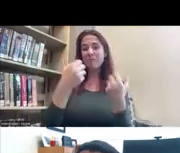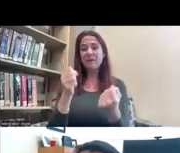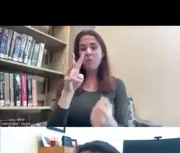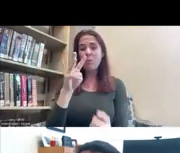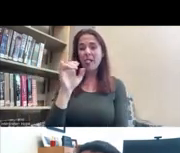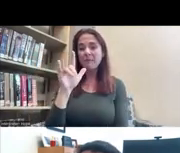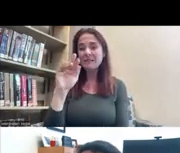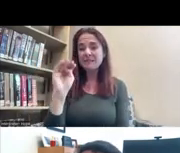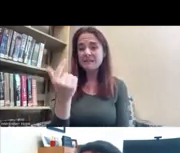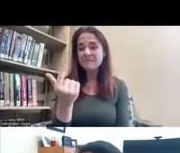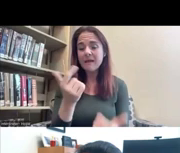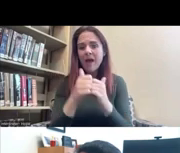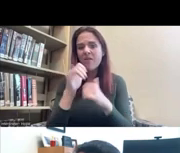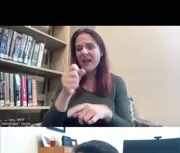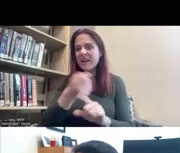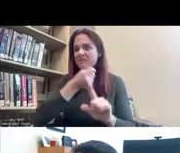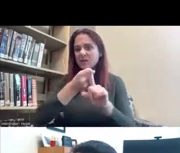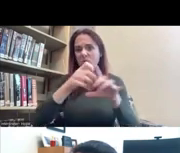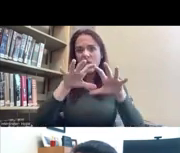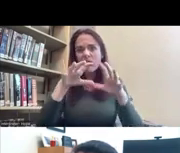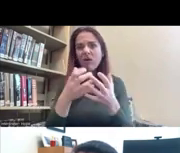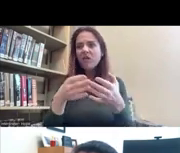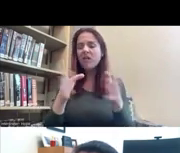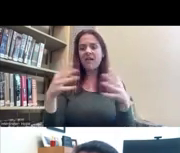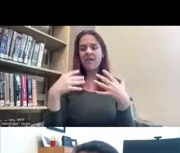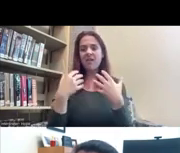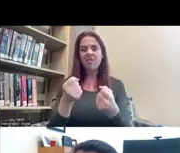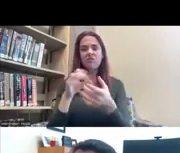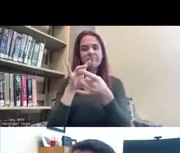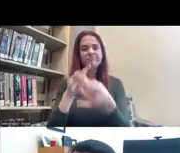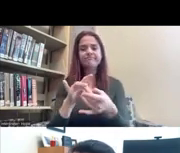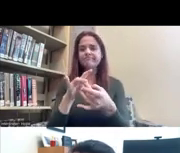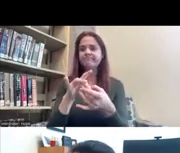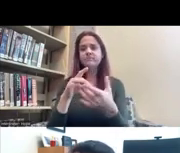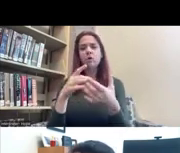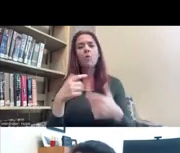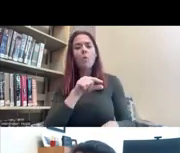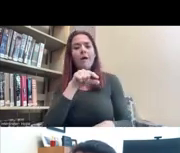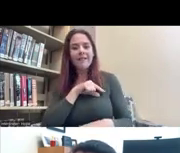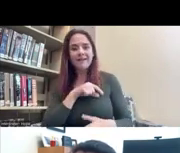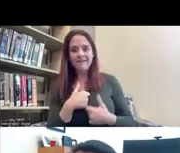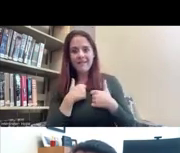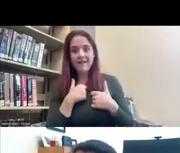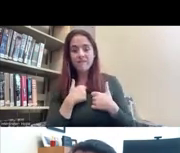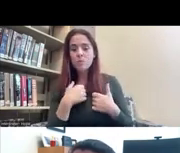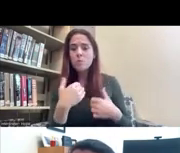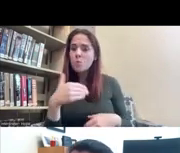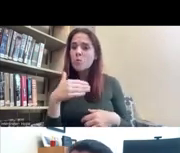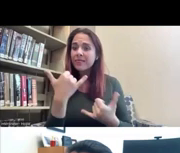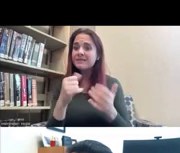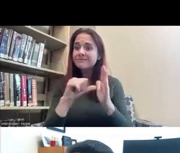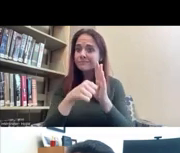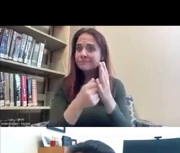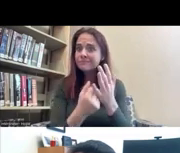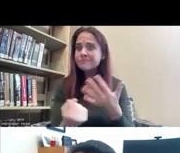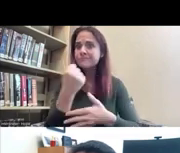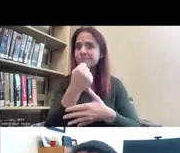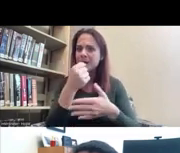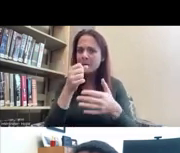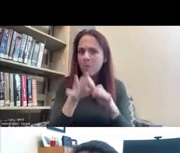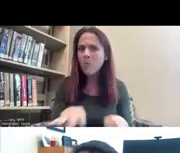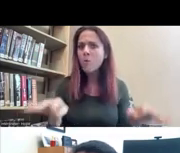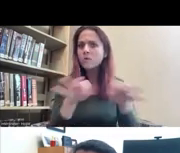those all impact overall health related quality of life. And this has become very important as part of clinical trial